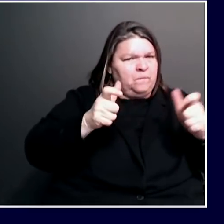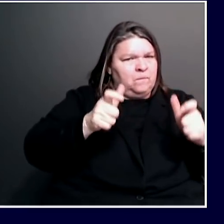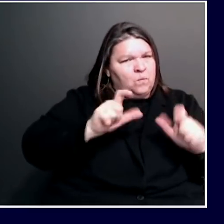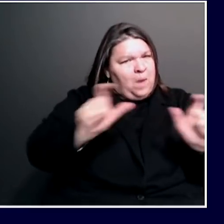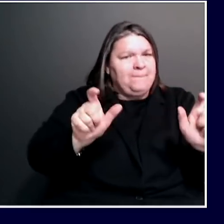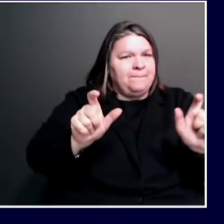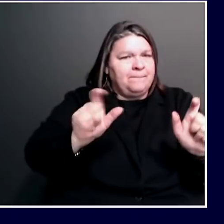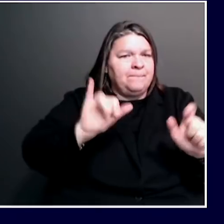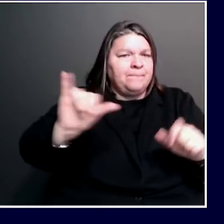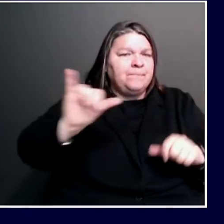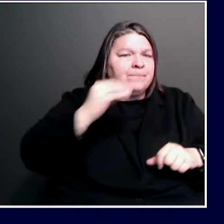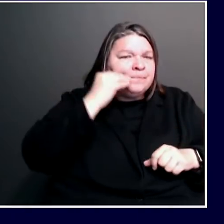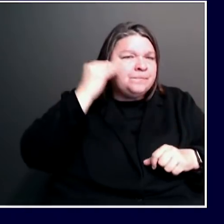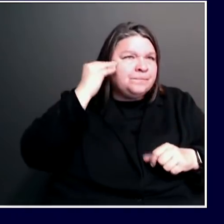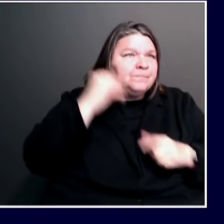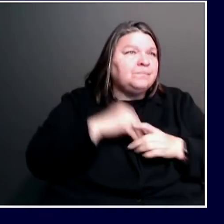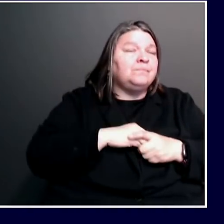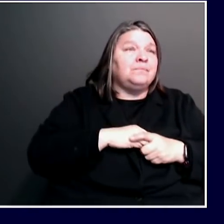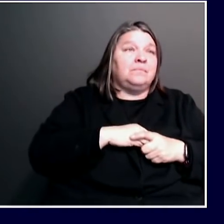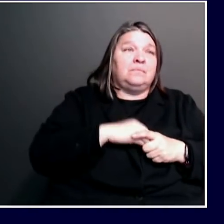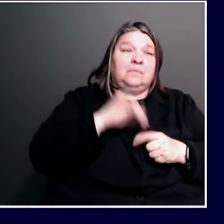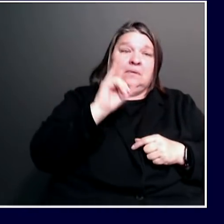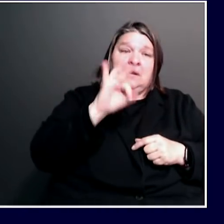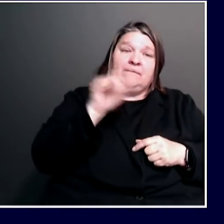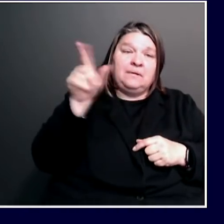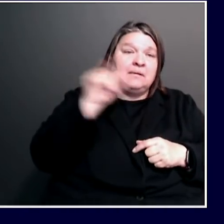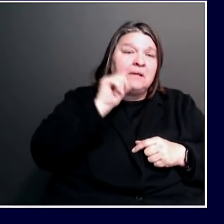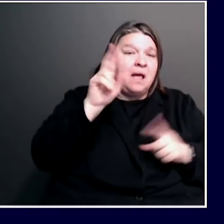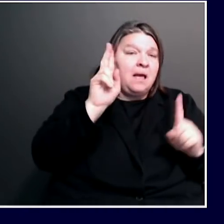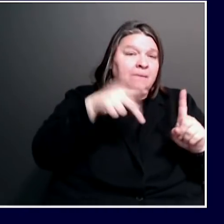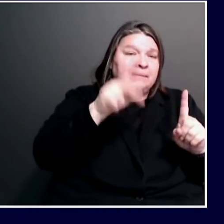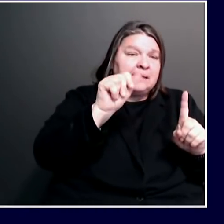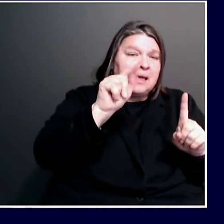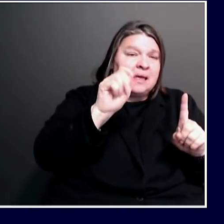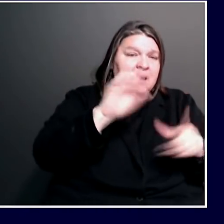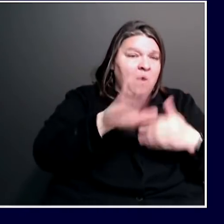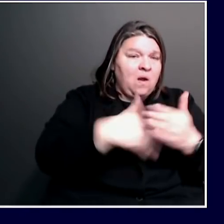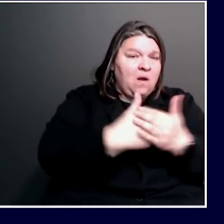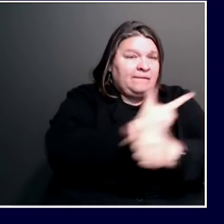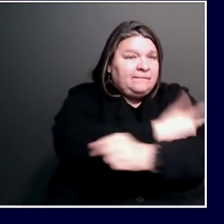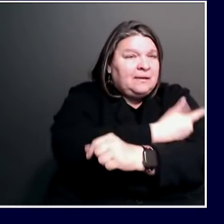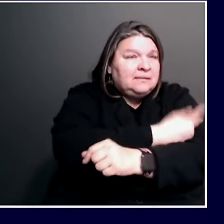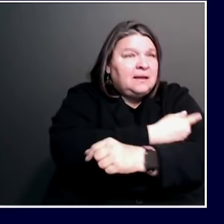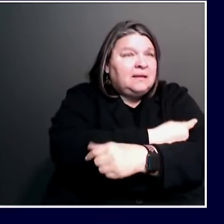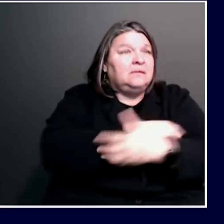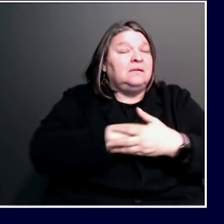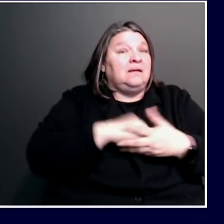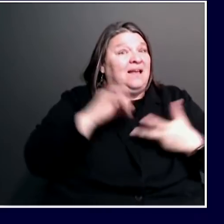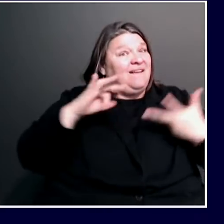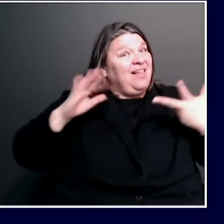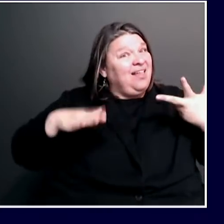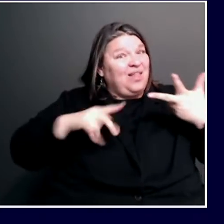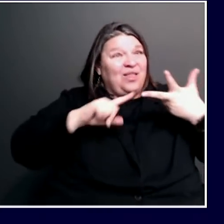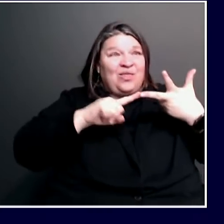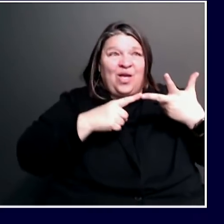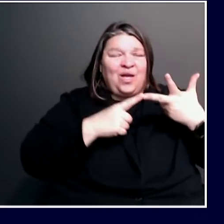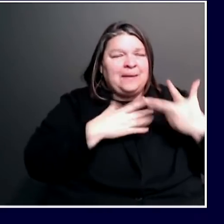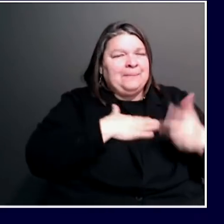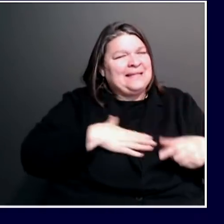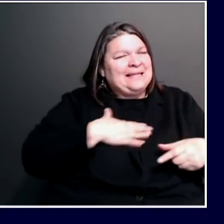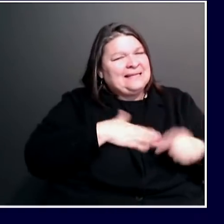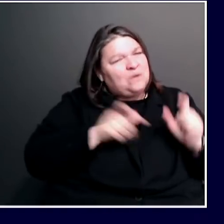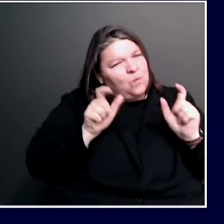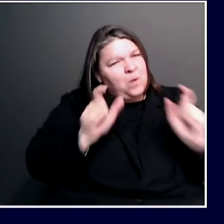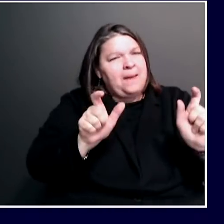your vaccinations, namely, if you haven't gotten your booster. The need to quarantine does not change